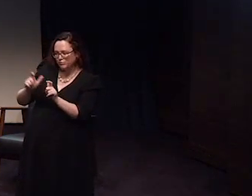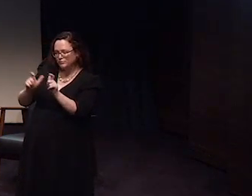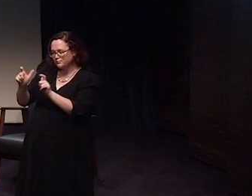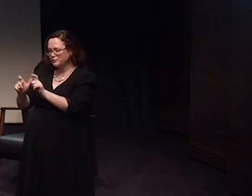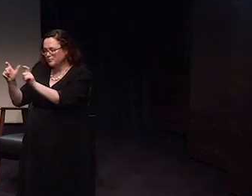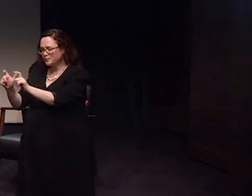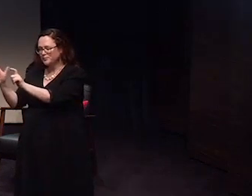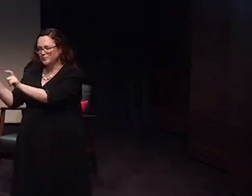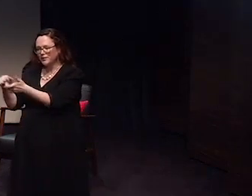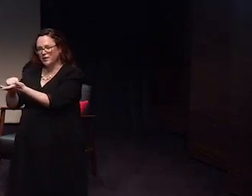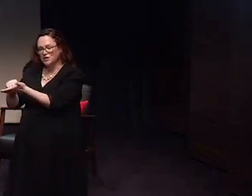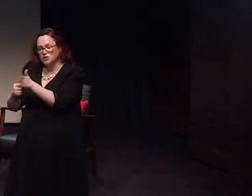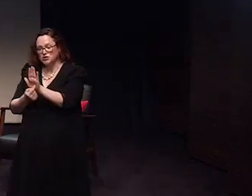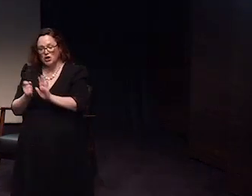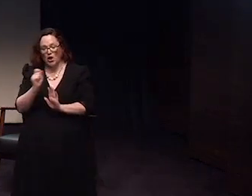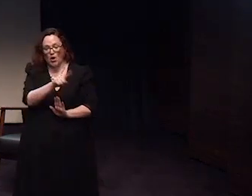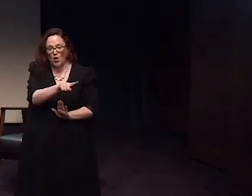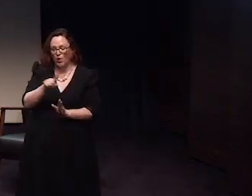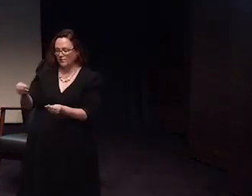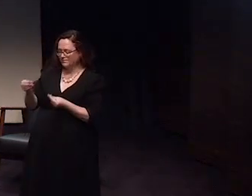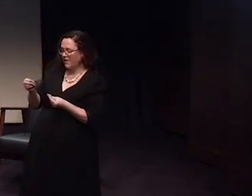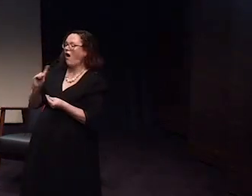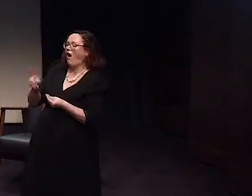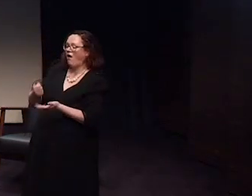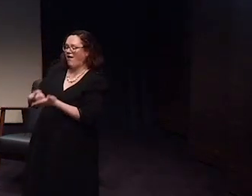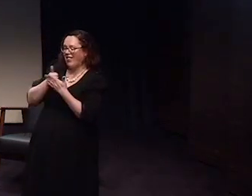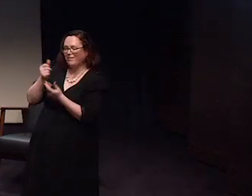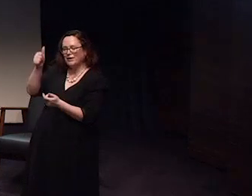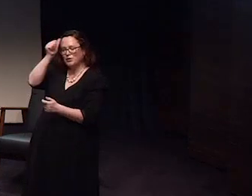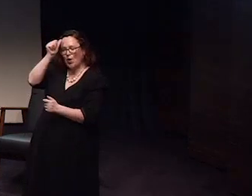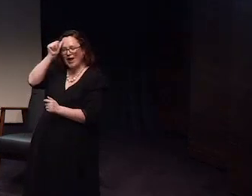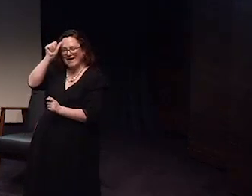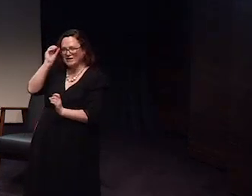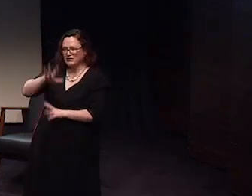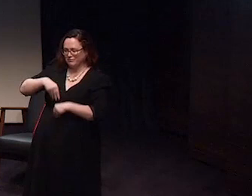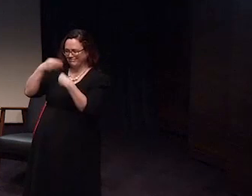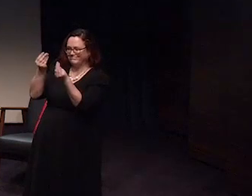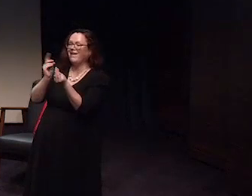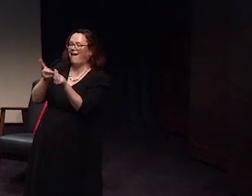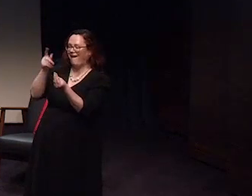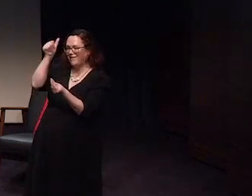that it helps to reactivate the knowledge gained from the experiment.